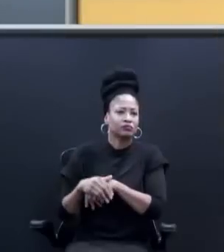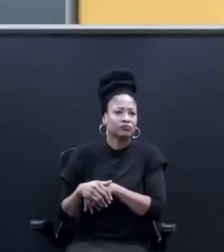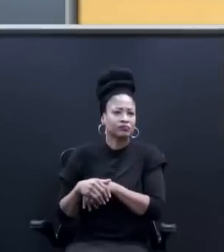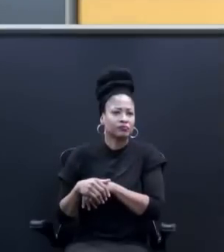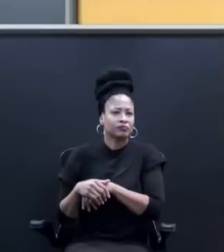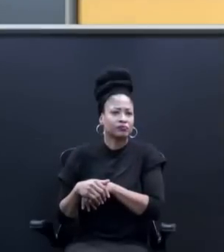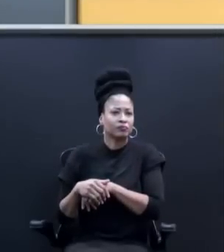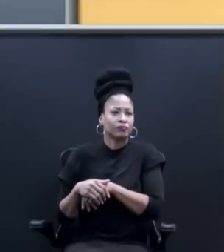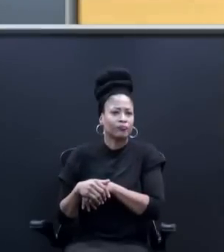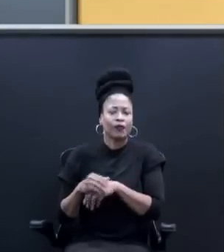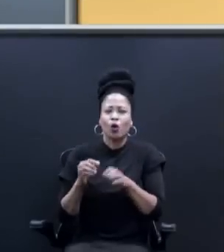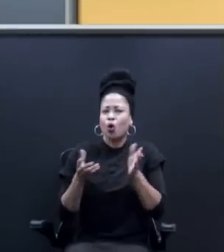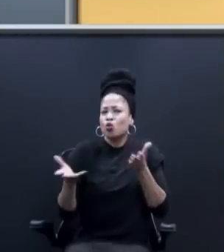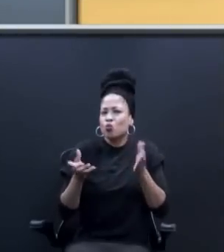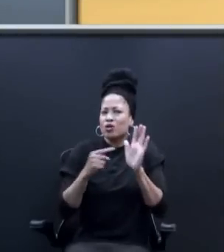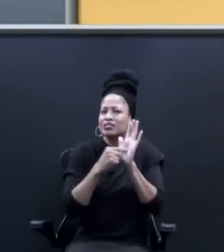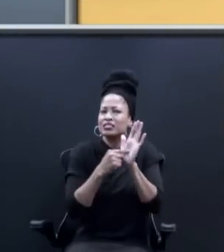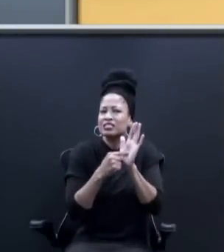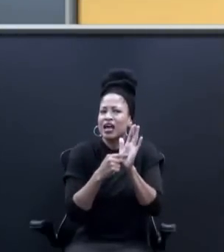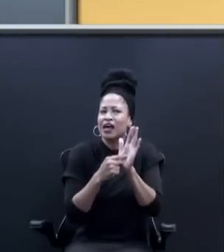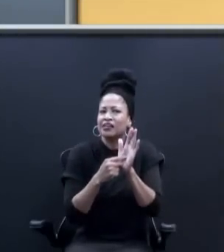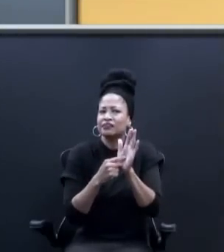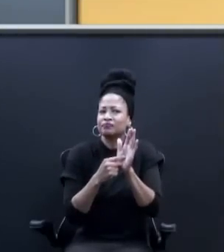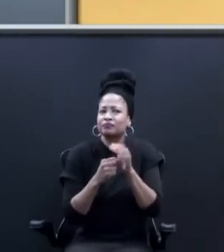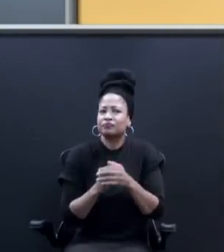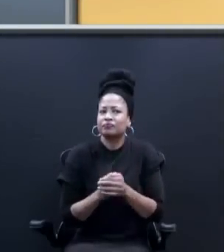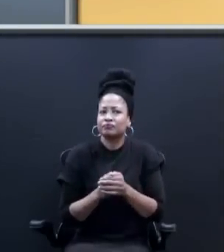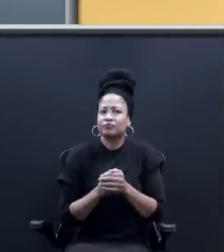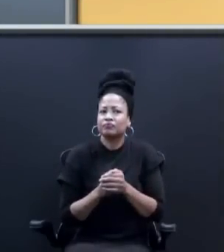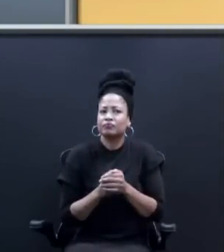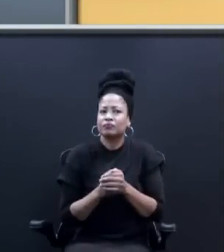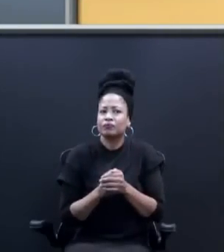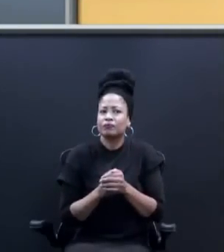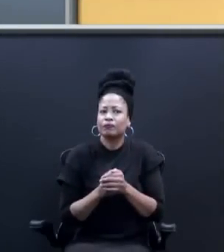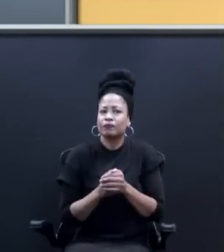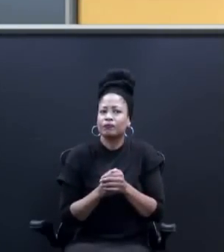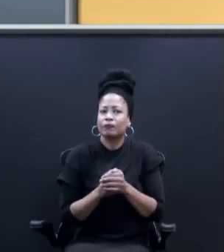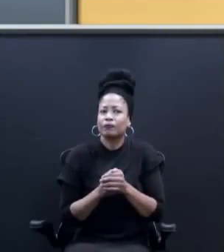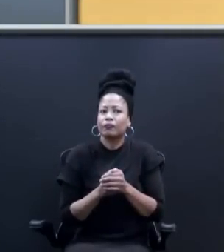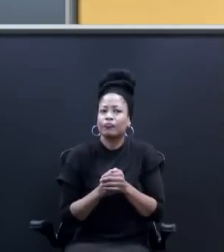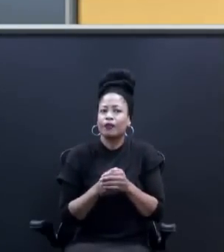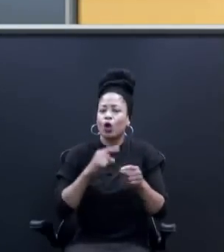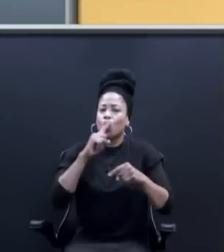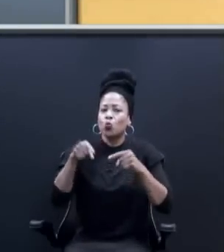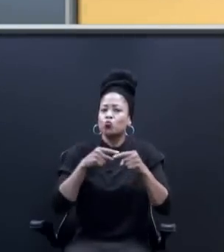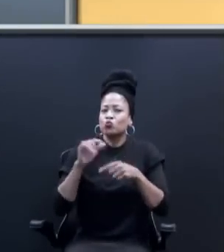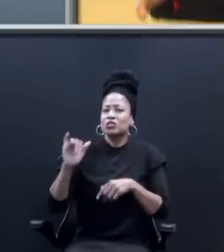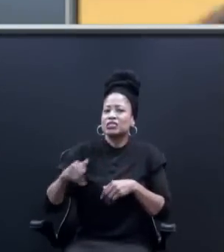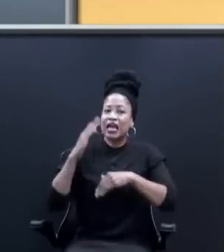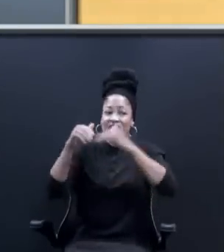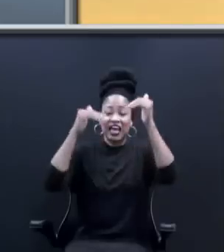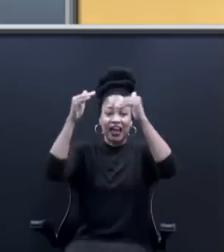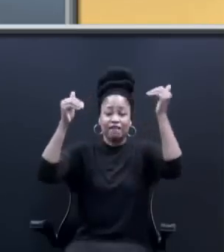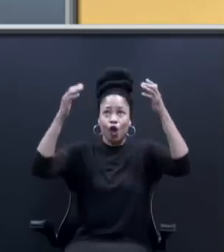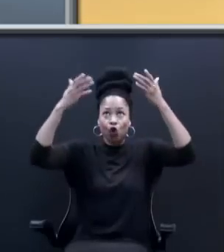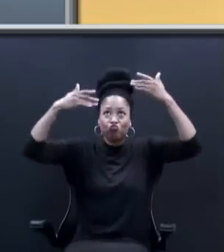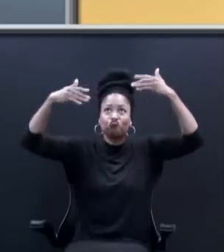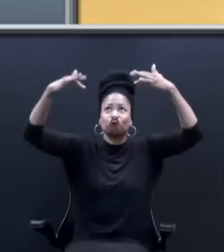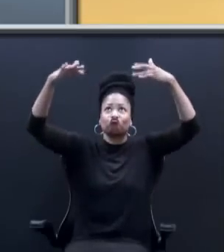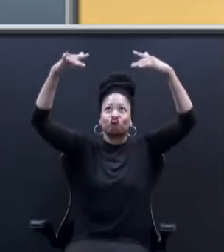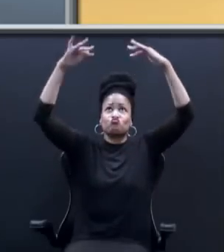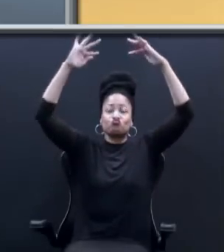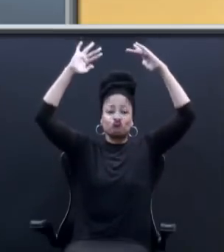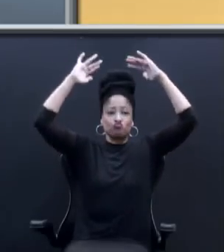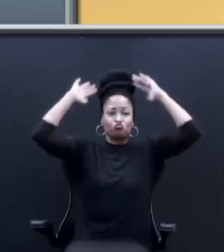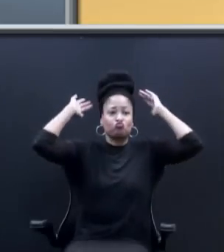Because you're going to be there at least 5 months. Right. Probably a little longer. When that heaven roll back like a scroll, he's just going to be sitting there